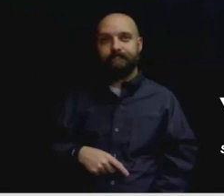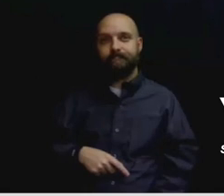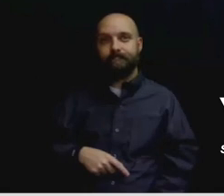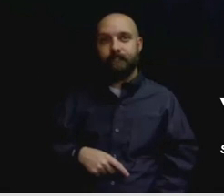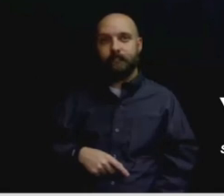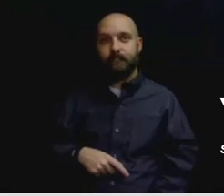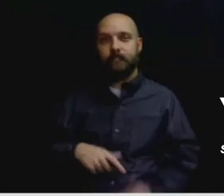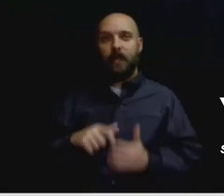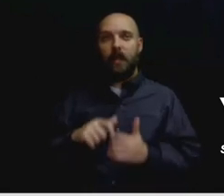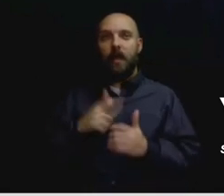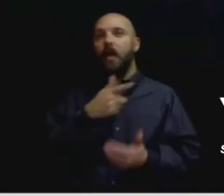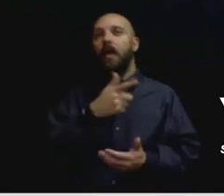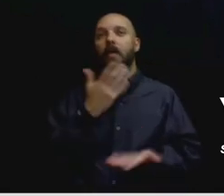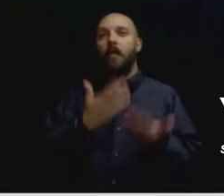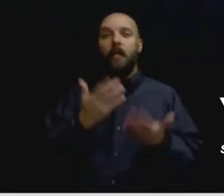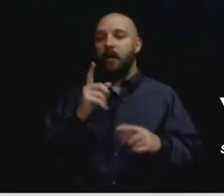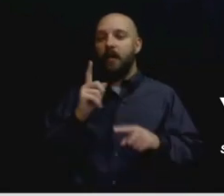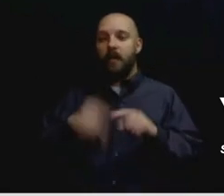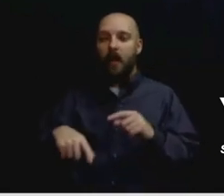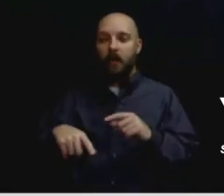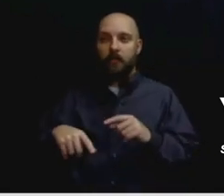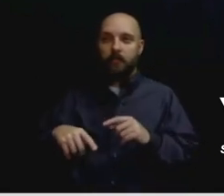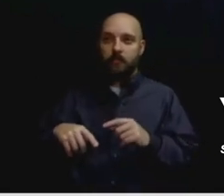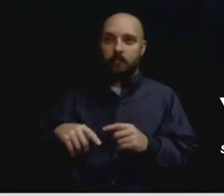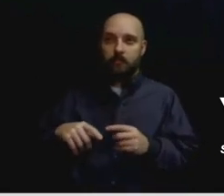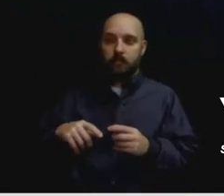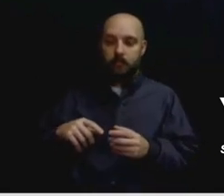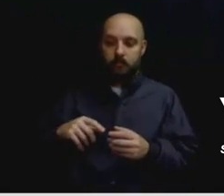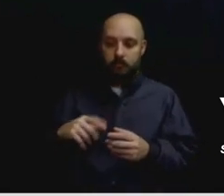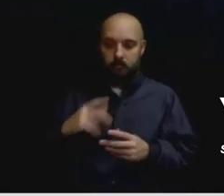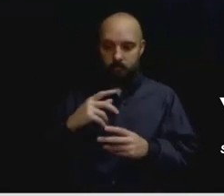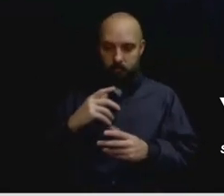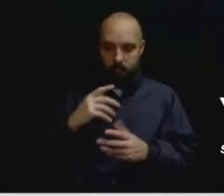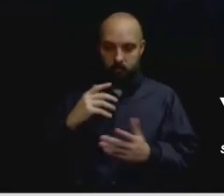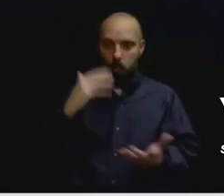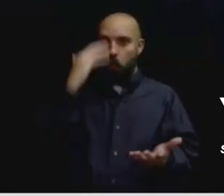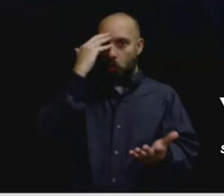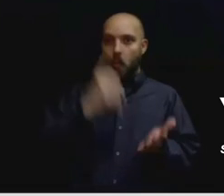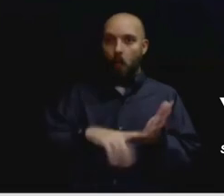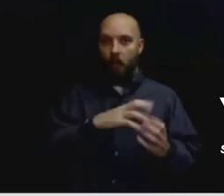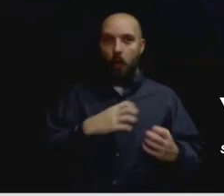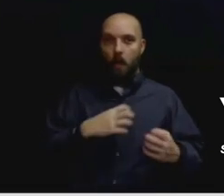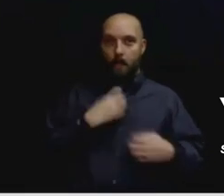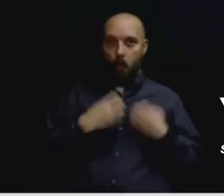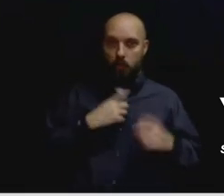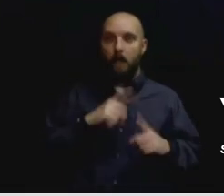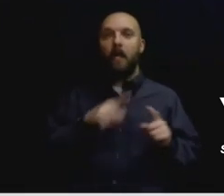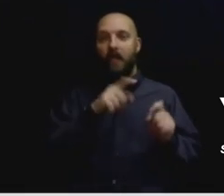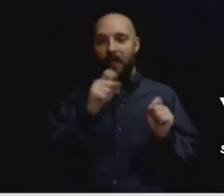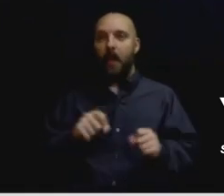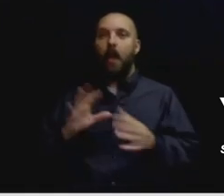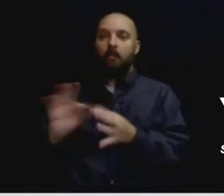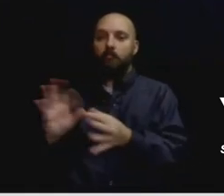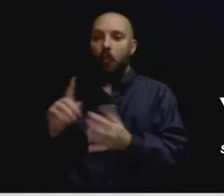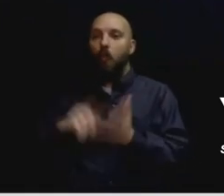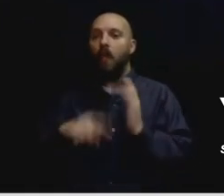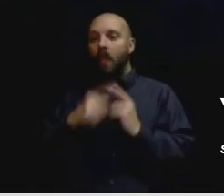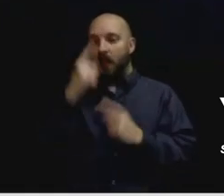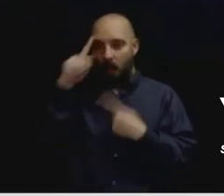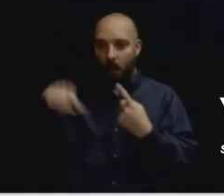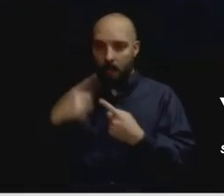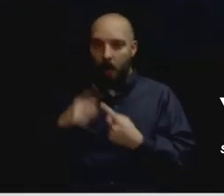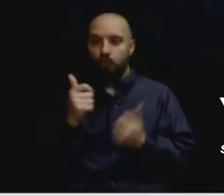how they might not be able to register an emotion, but they will be able to know what they think about. And you can find